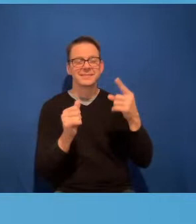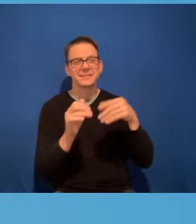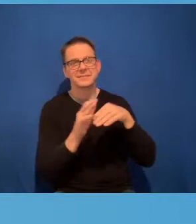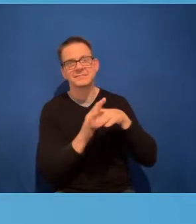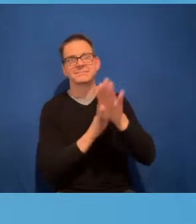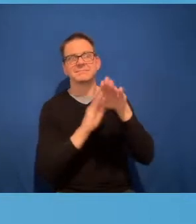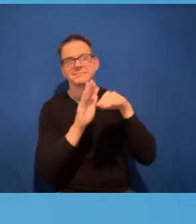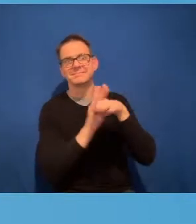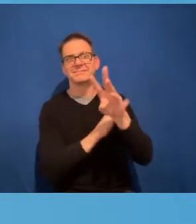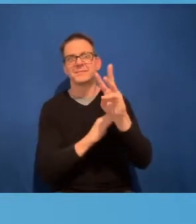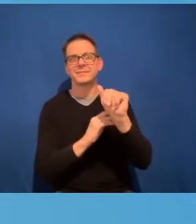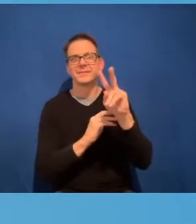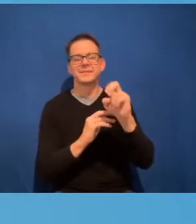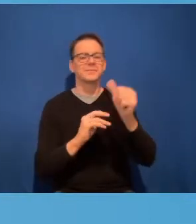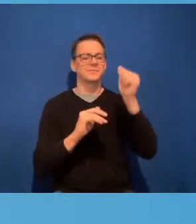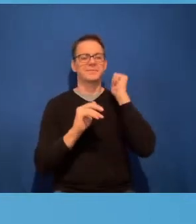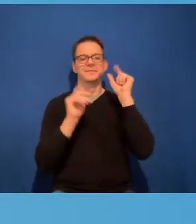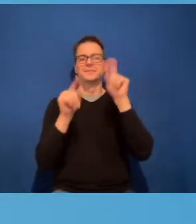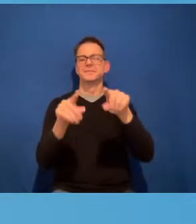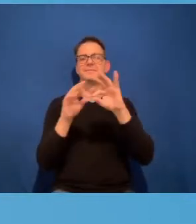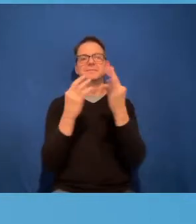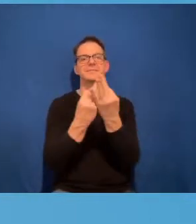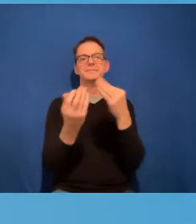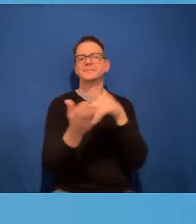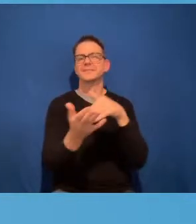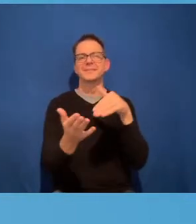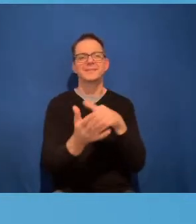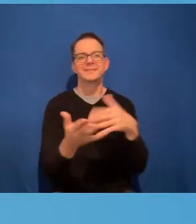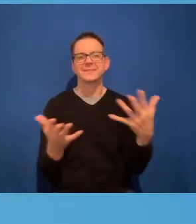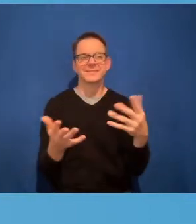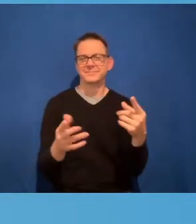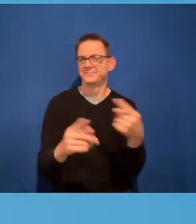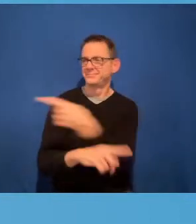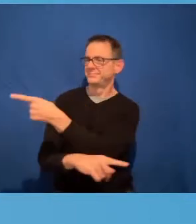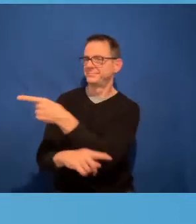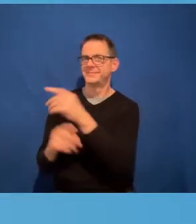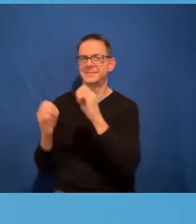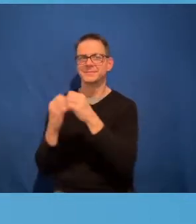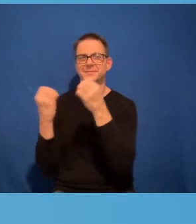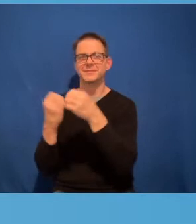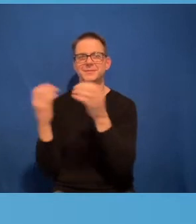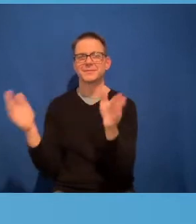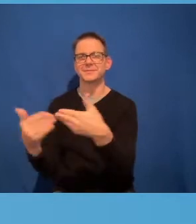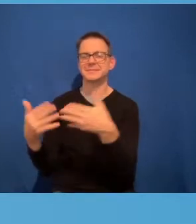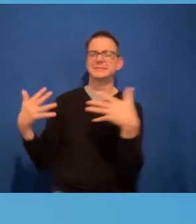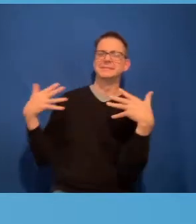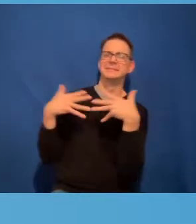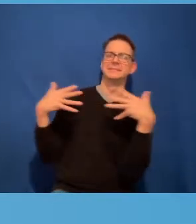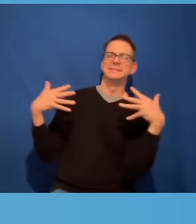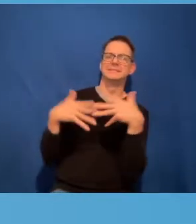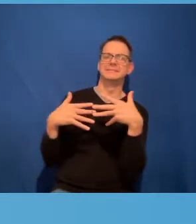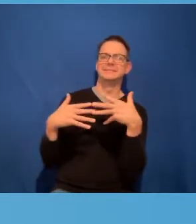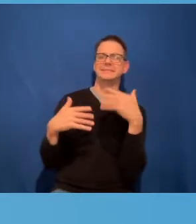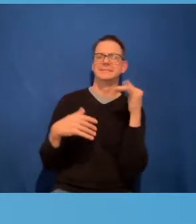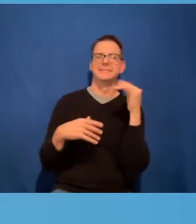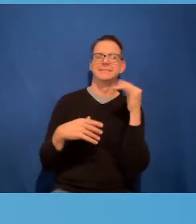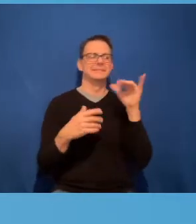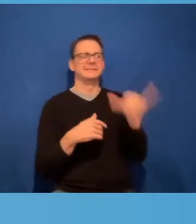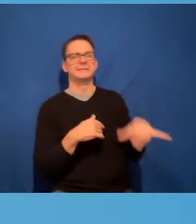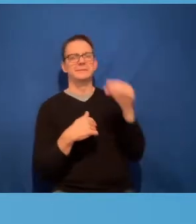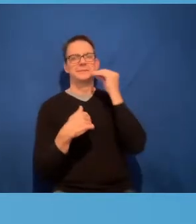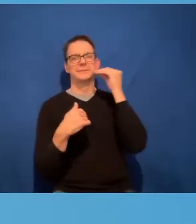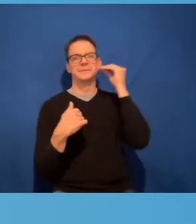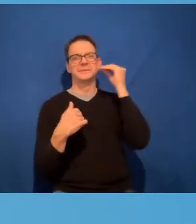emergency room because of fear, because of, you know, the messaging of don't go anywhere. And so now all of those patients are coming into the hospital,